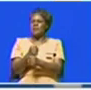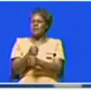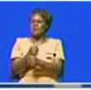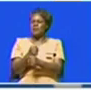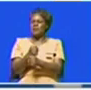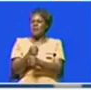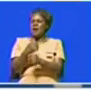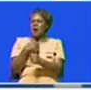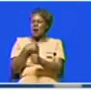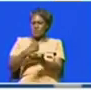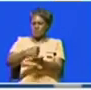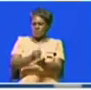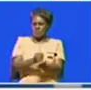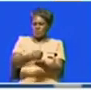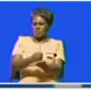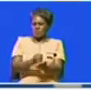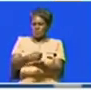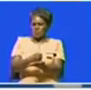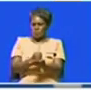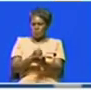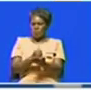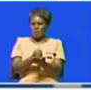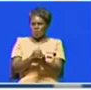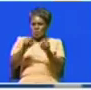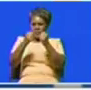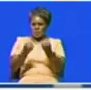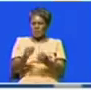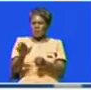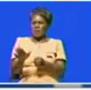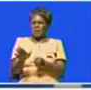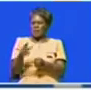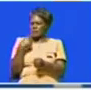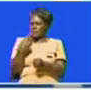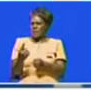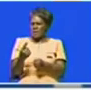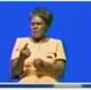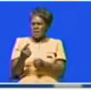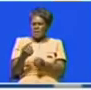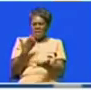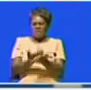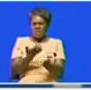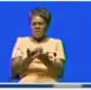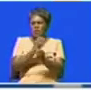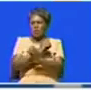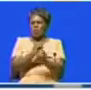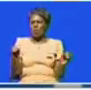They had a forensic audit of their systems, yeah. And they came back and said there is no evidence